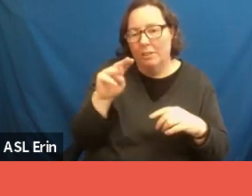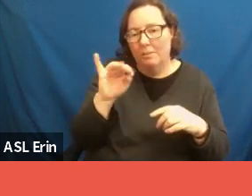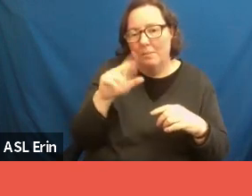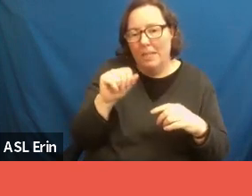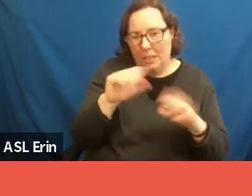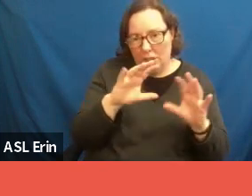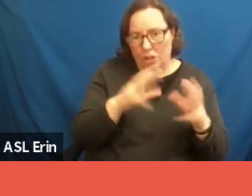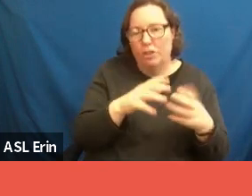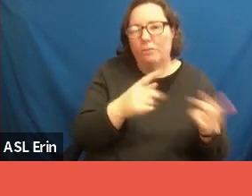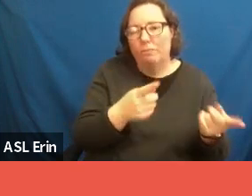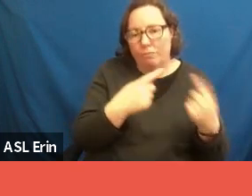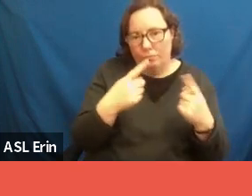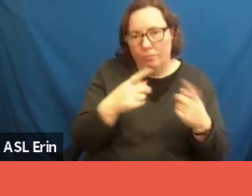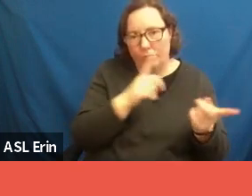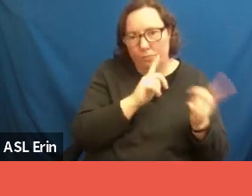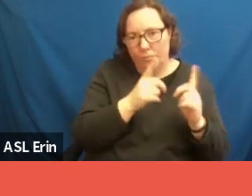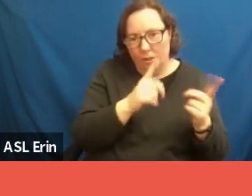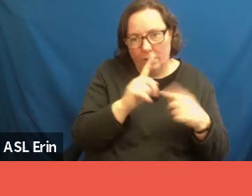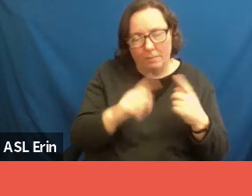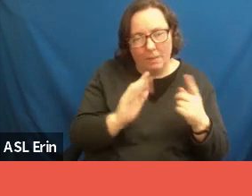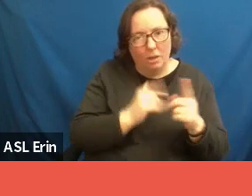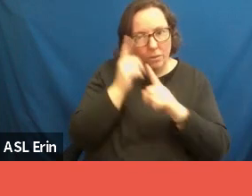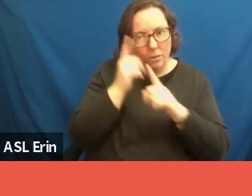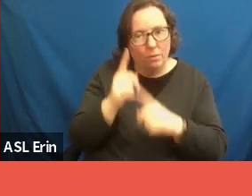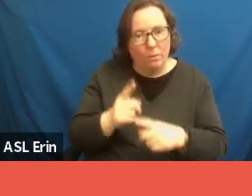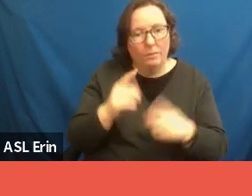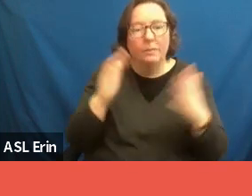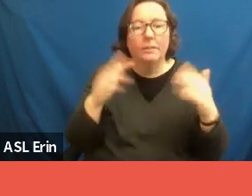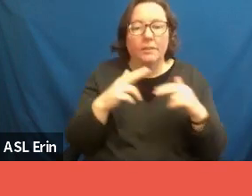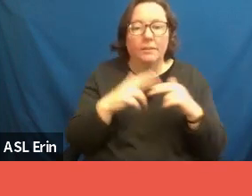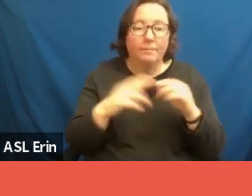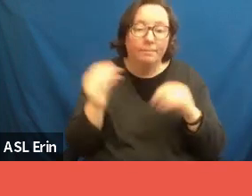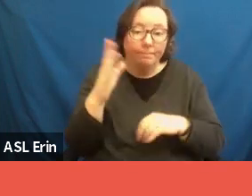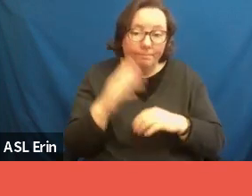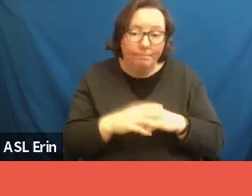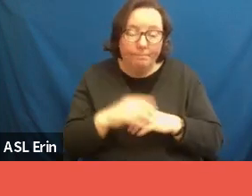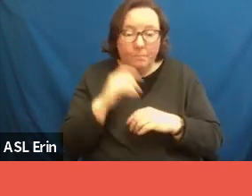and we were able to speak with them about our efforts. Next slide, please.